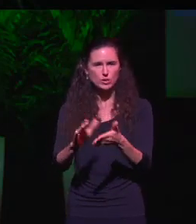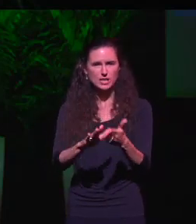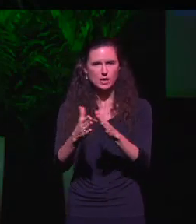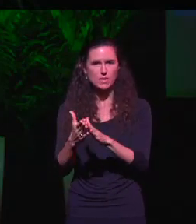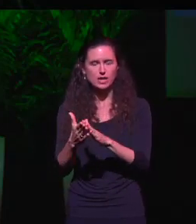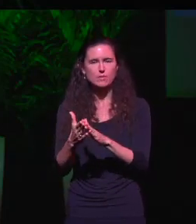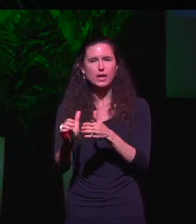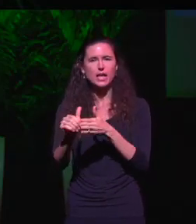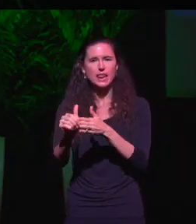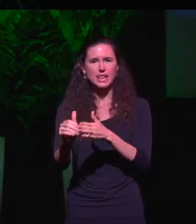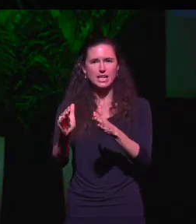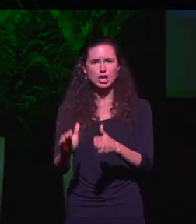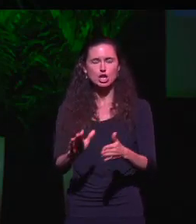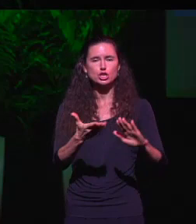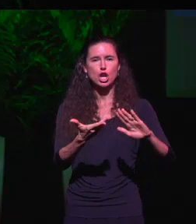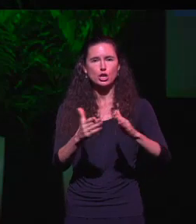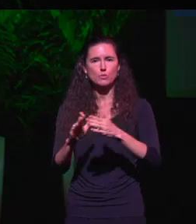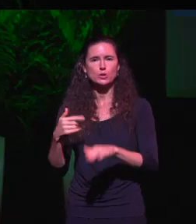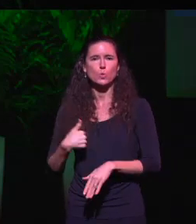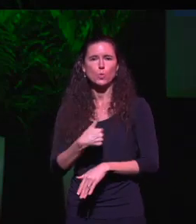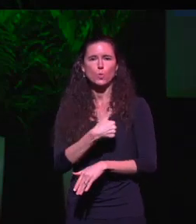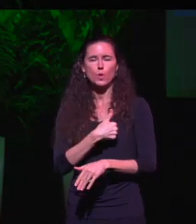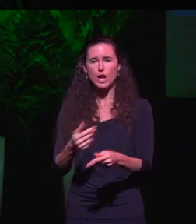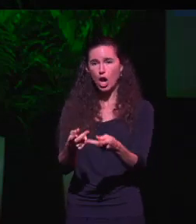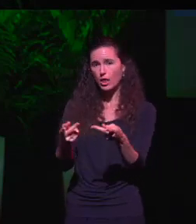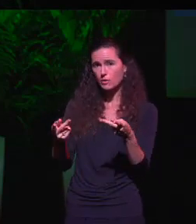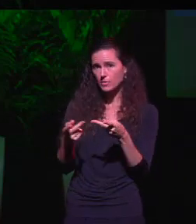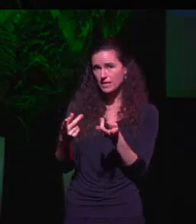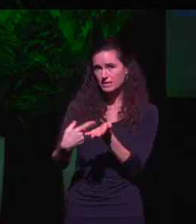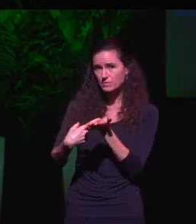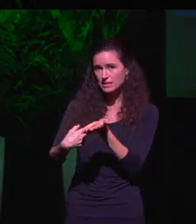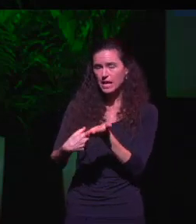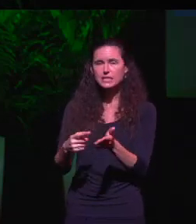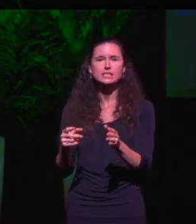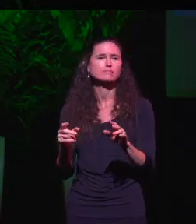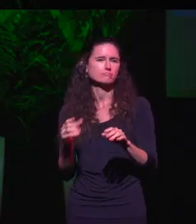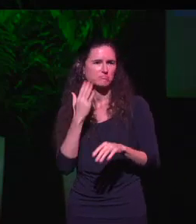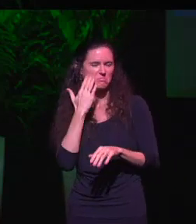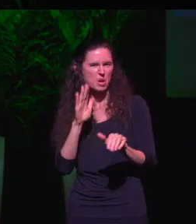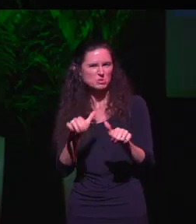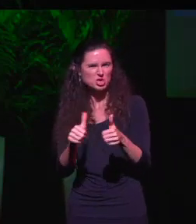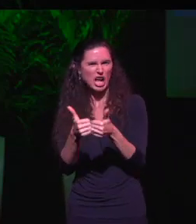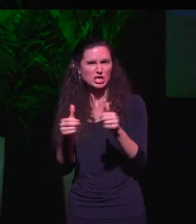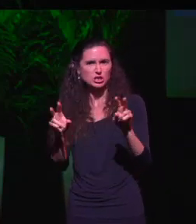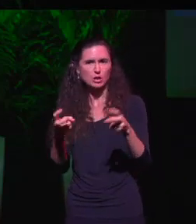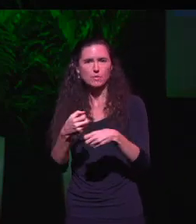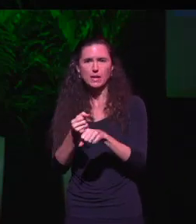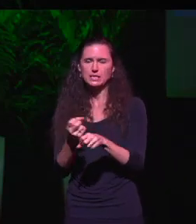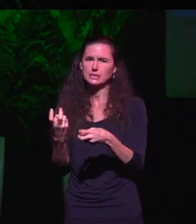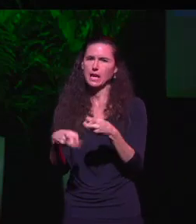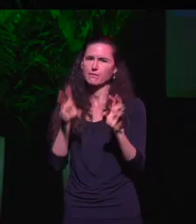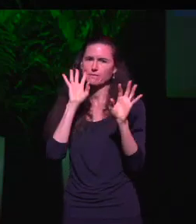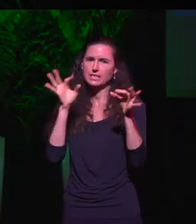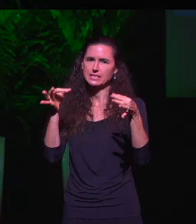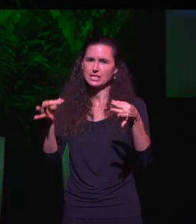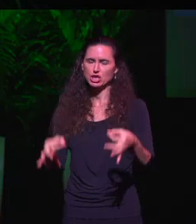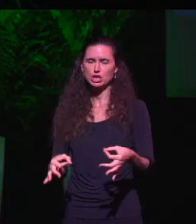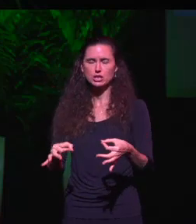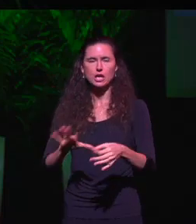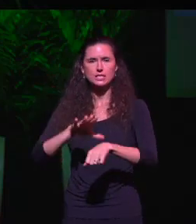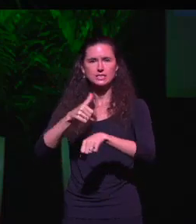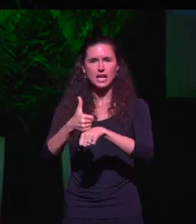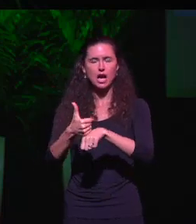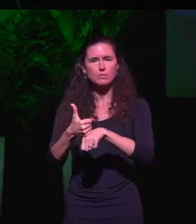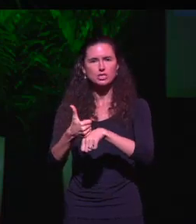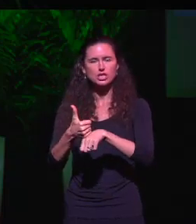our community, we are the space to be discussing challenging topics, making hard decisions, and establishing a model for